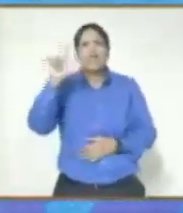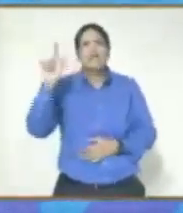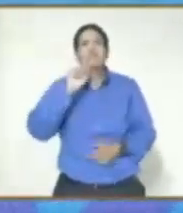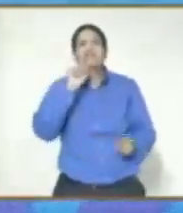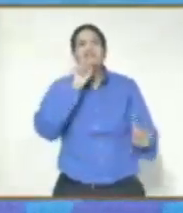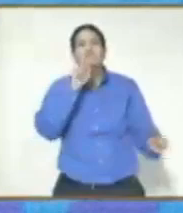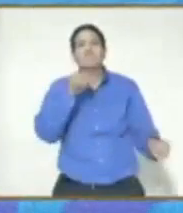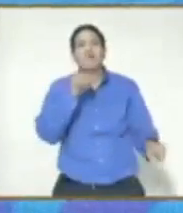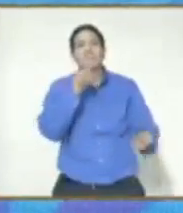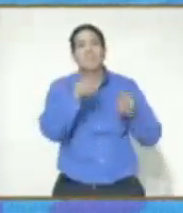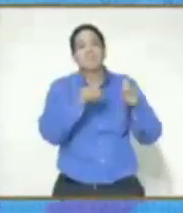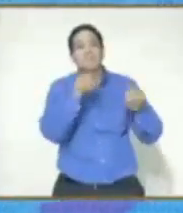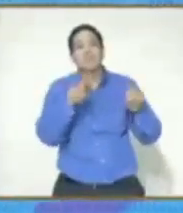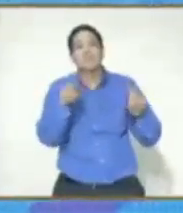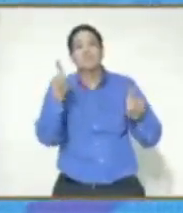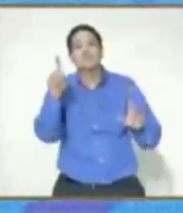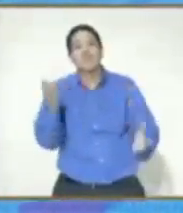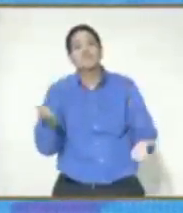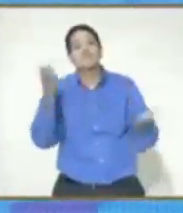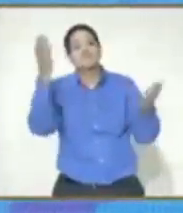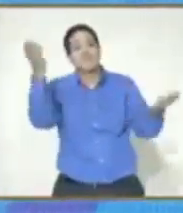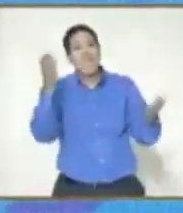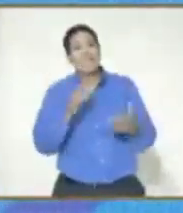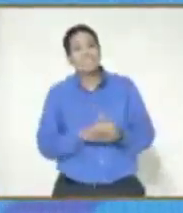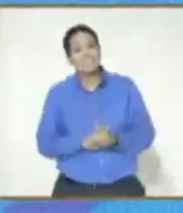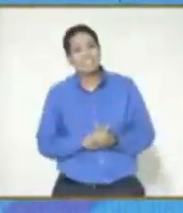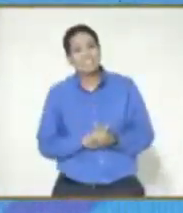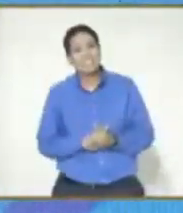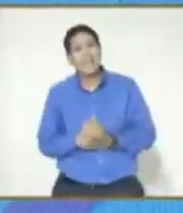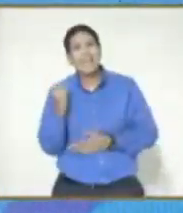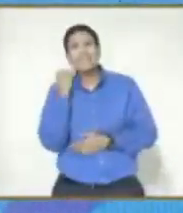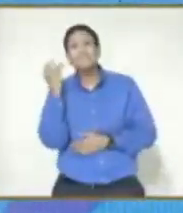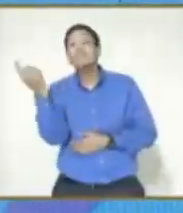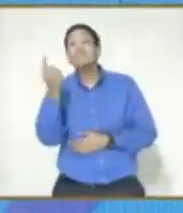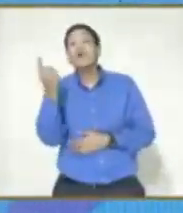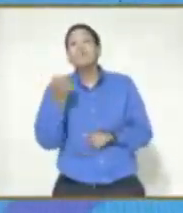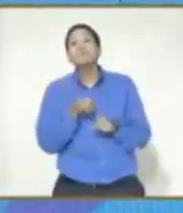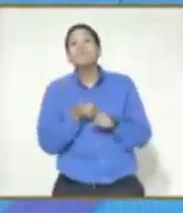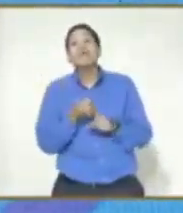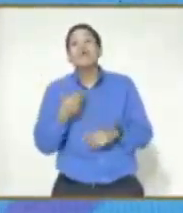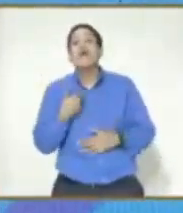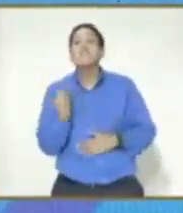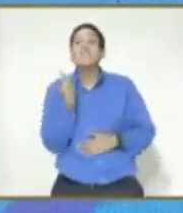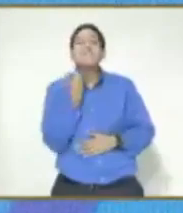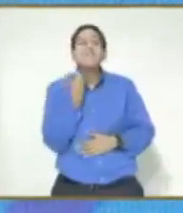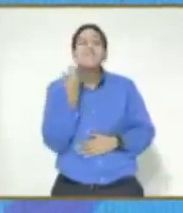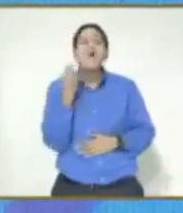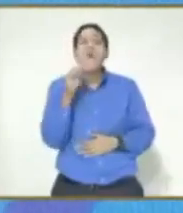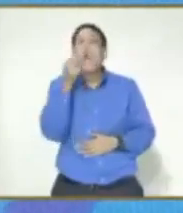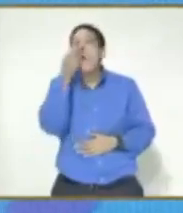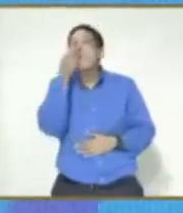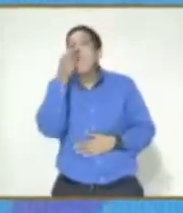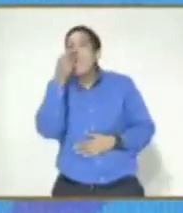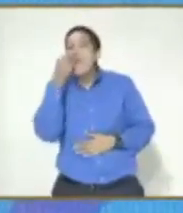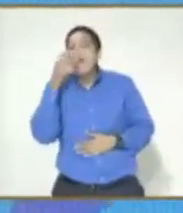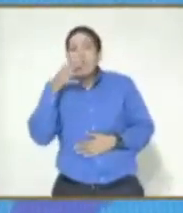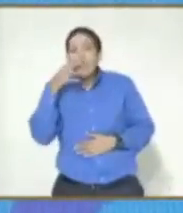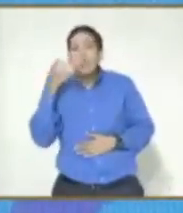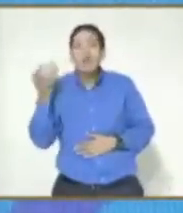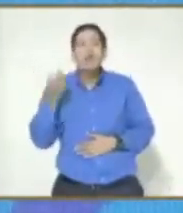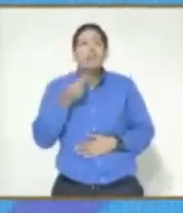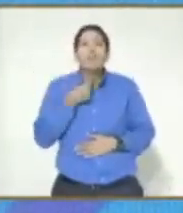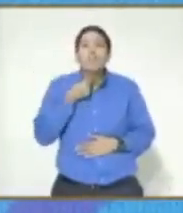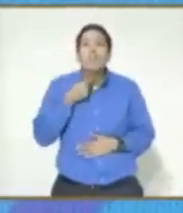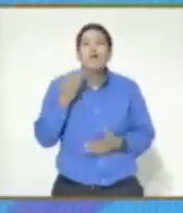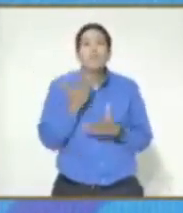to the question you raised, which is if someone has a fever or a flu-like symptoms, what do